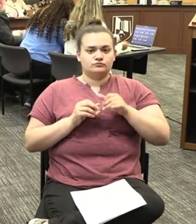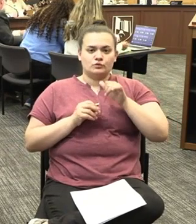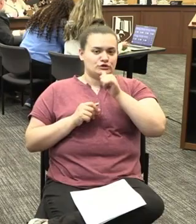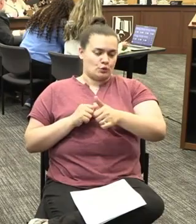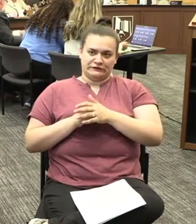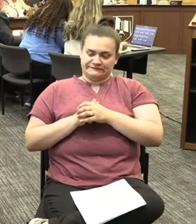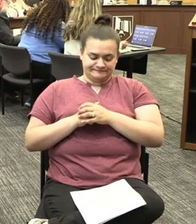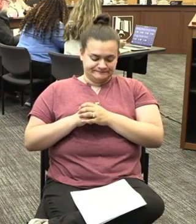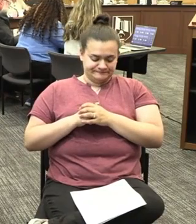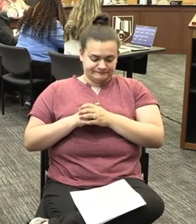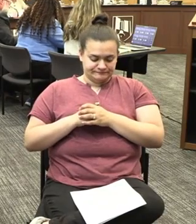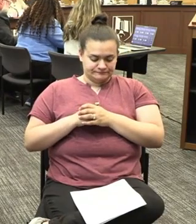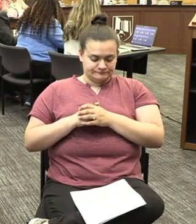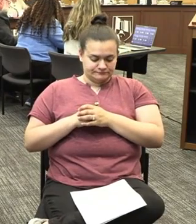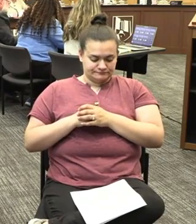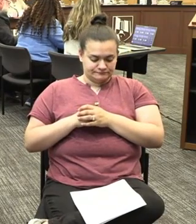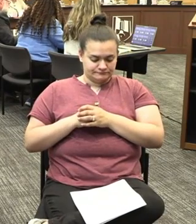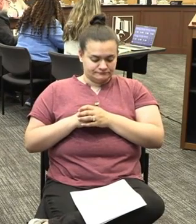public comments.